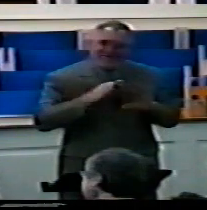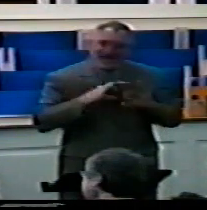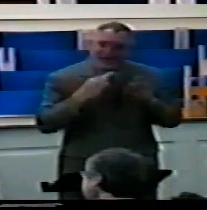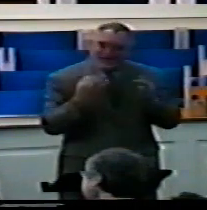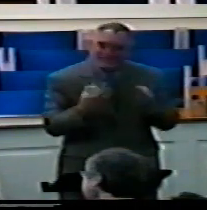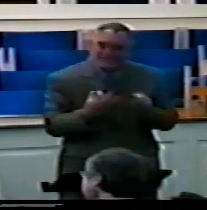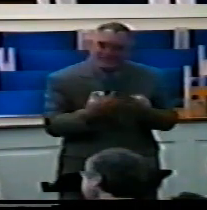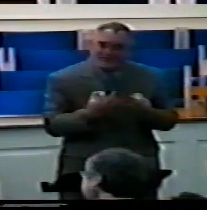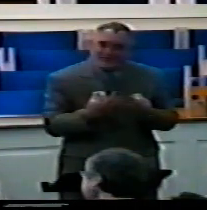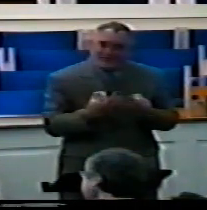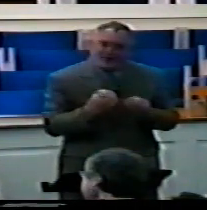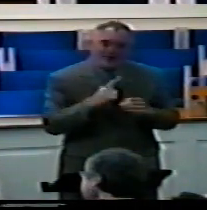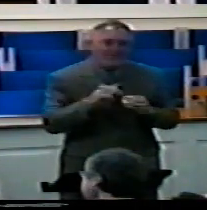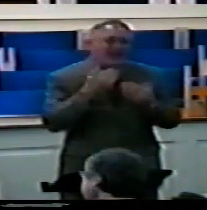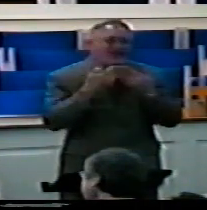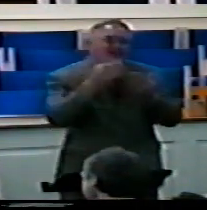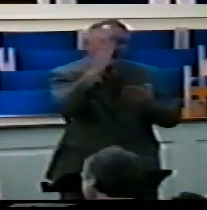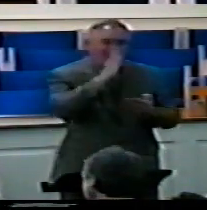But I thank God for my wife